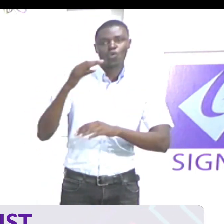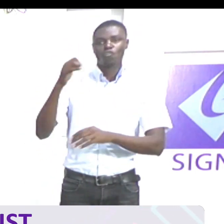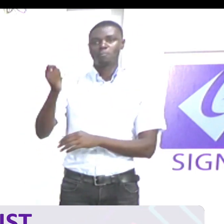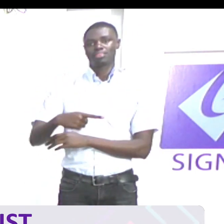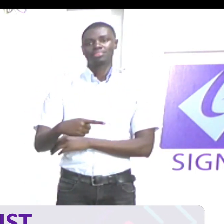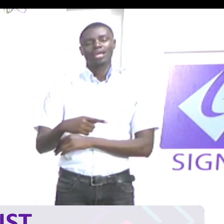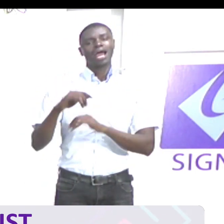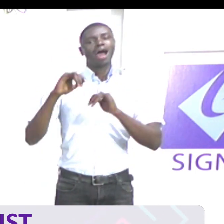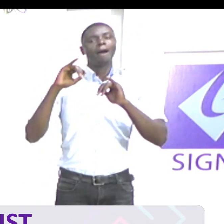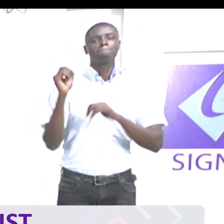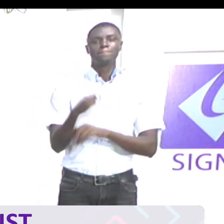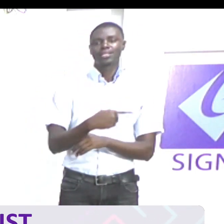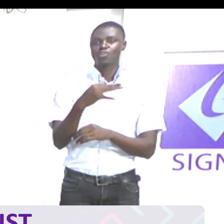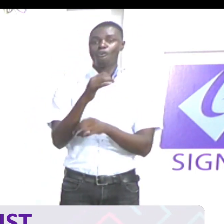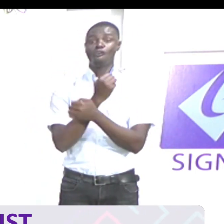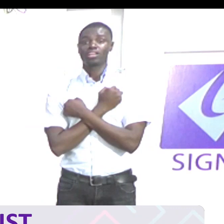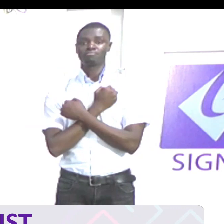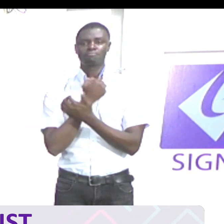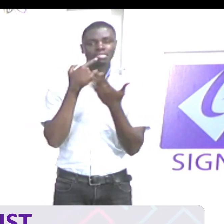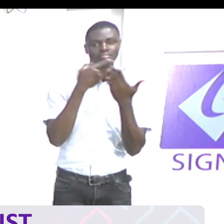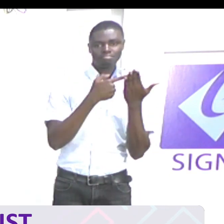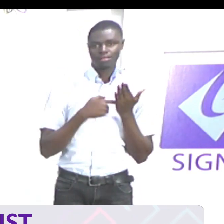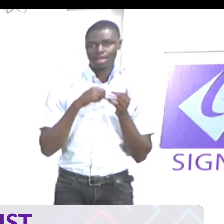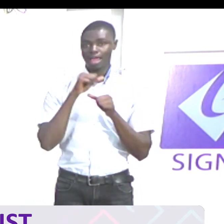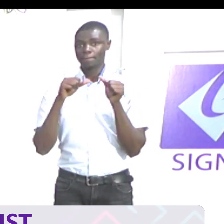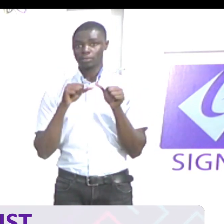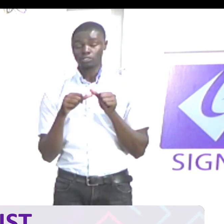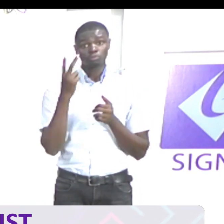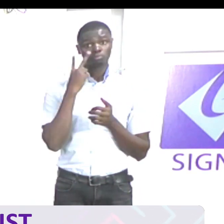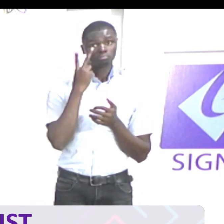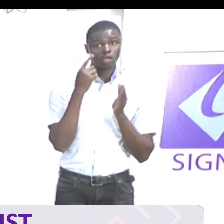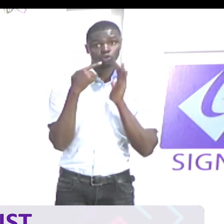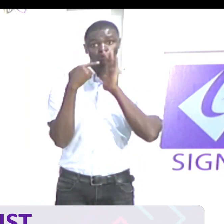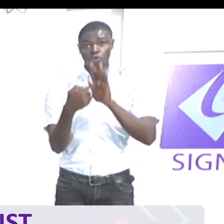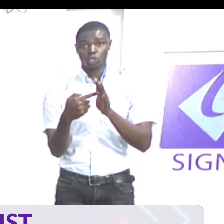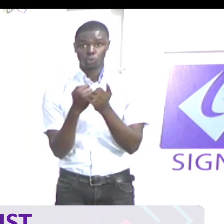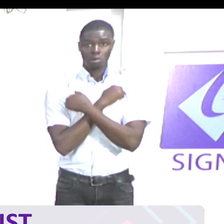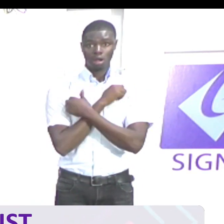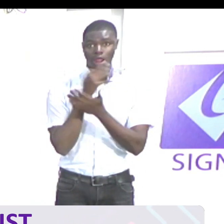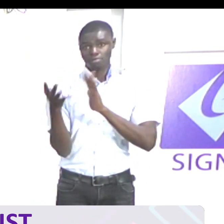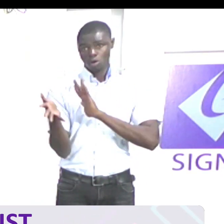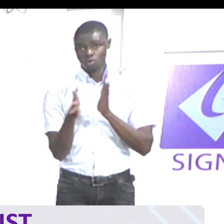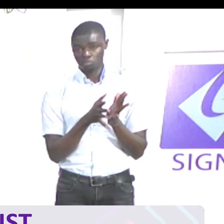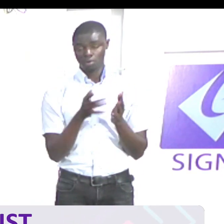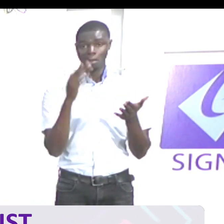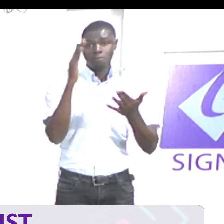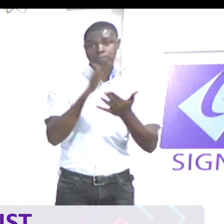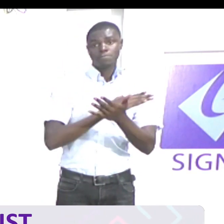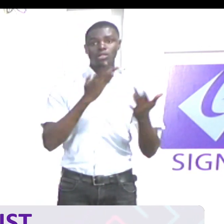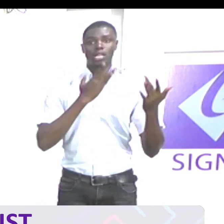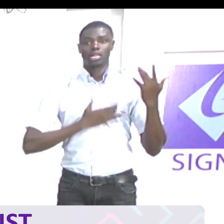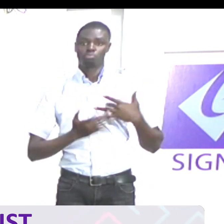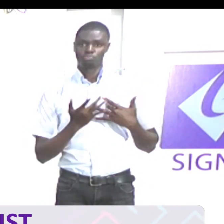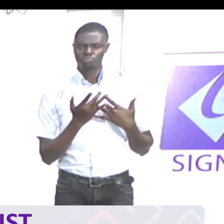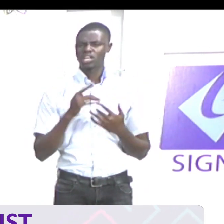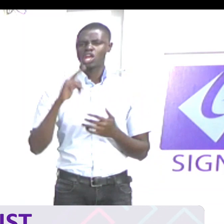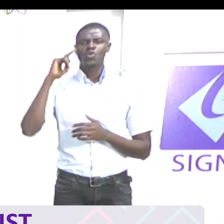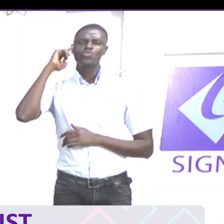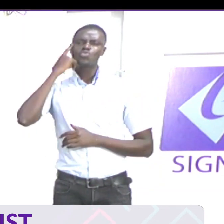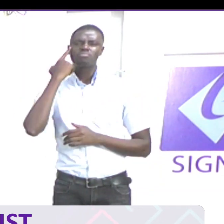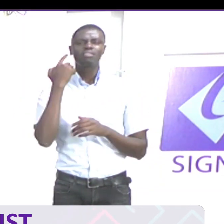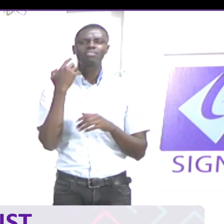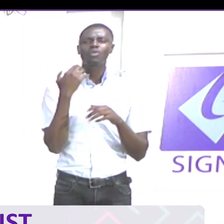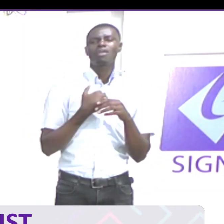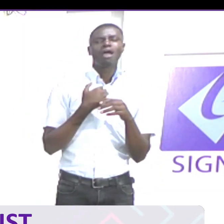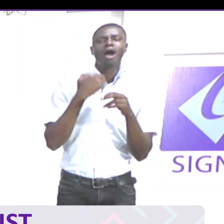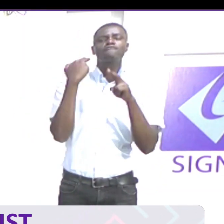February, the month of love. And we're talking about, and this is how we're showing our love as far as music is concerned. Where do you think we got the name the